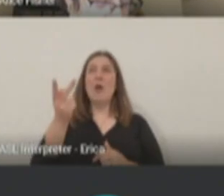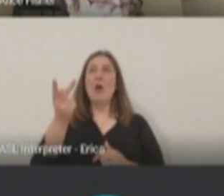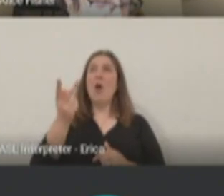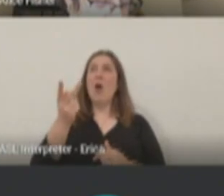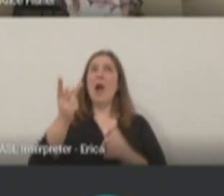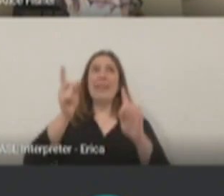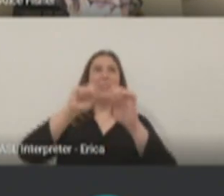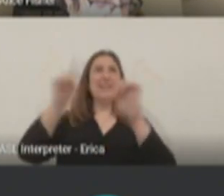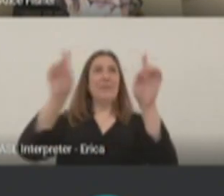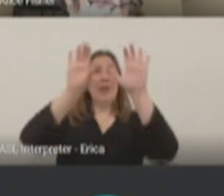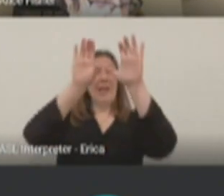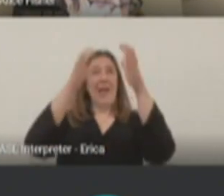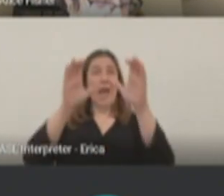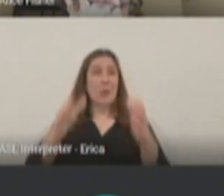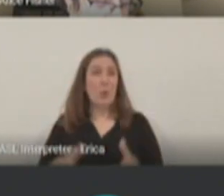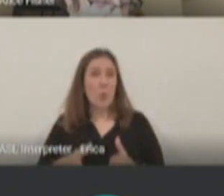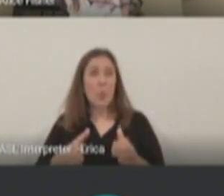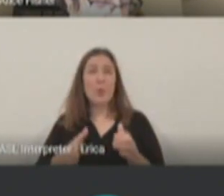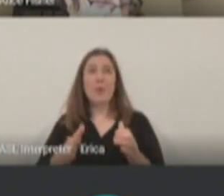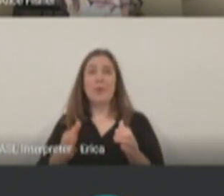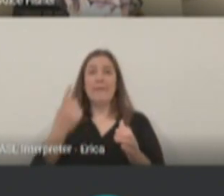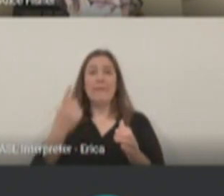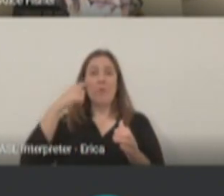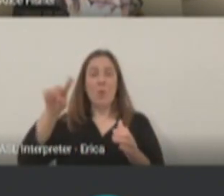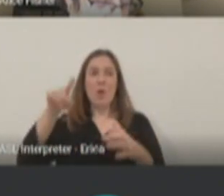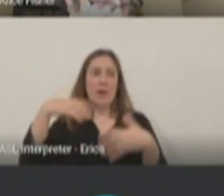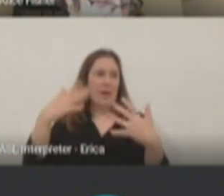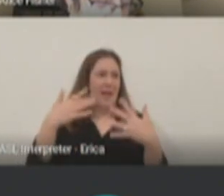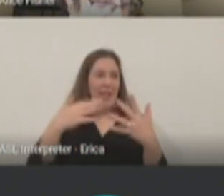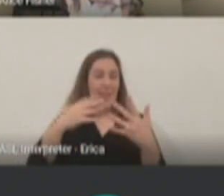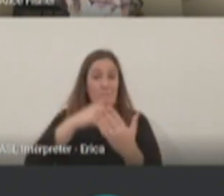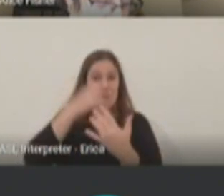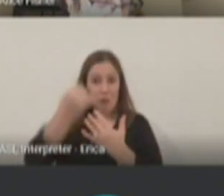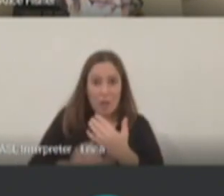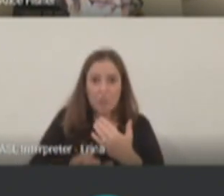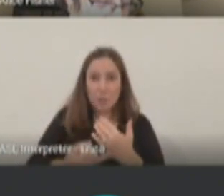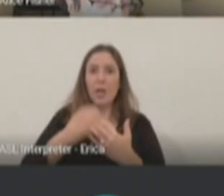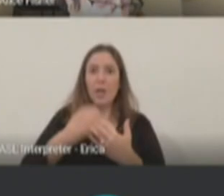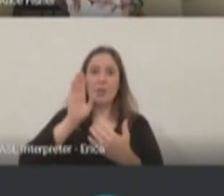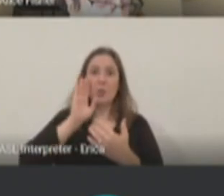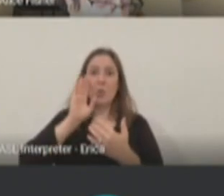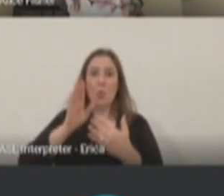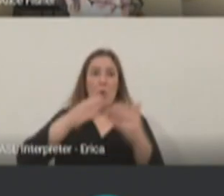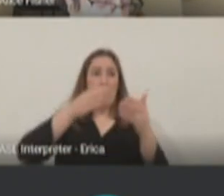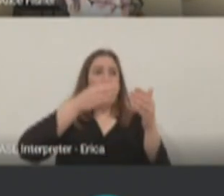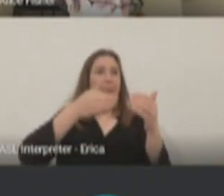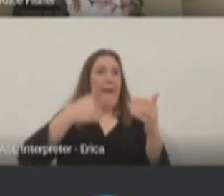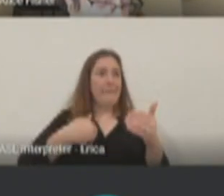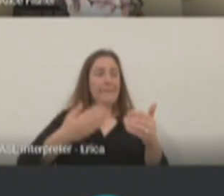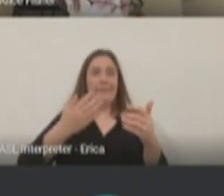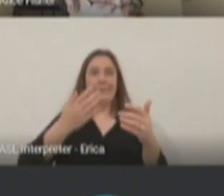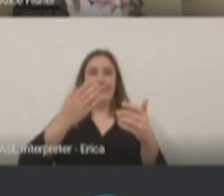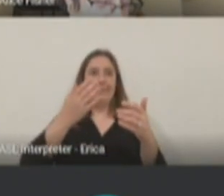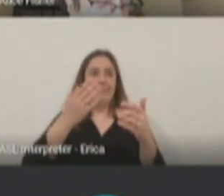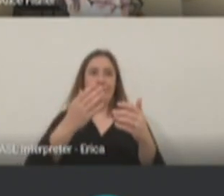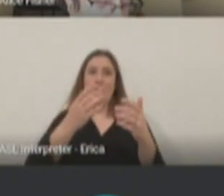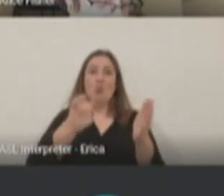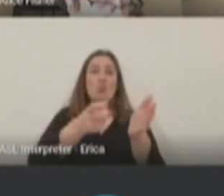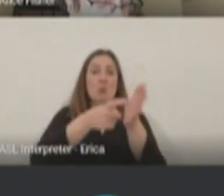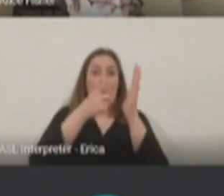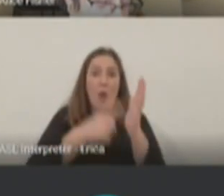different categories where the project would need to fulfill at least one